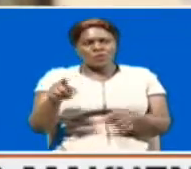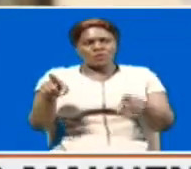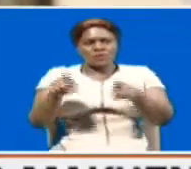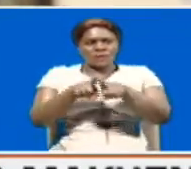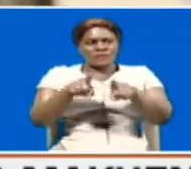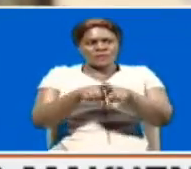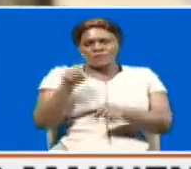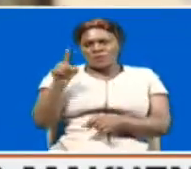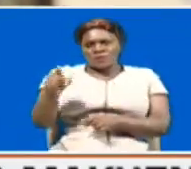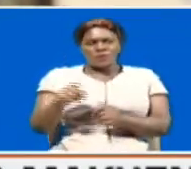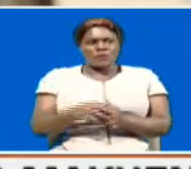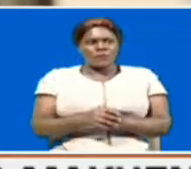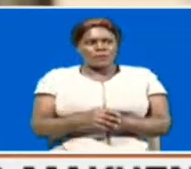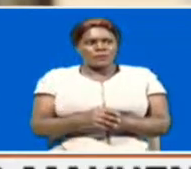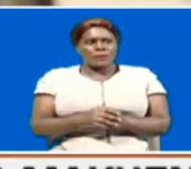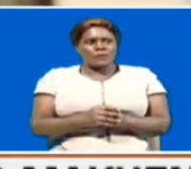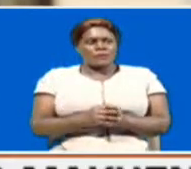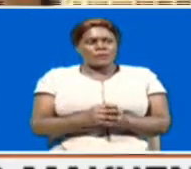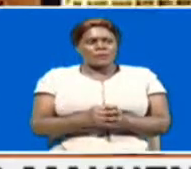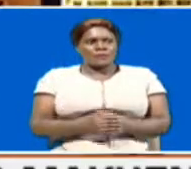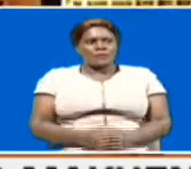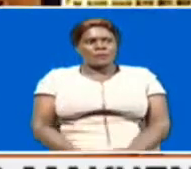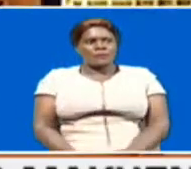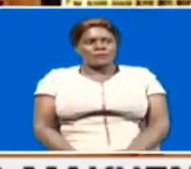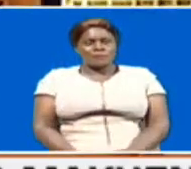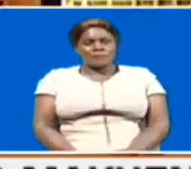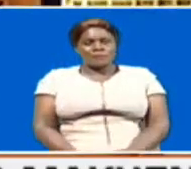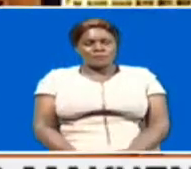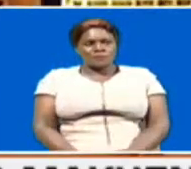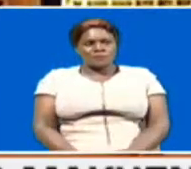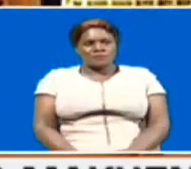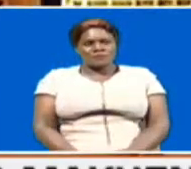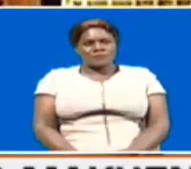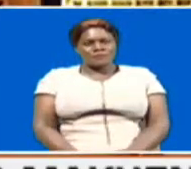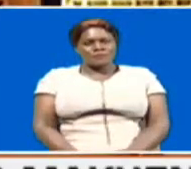you. Now, who could you imagine?